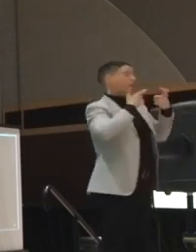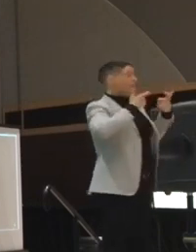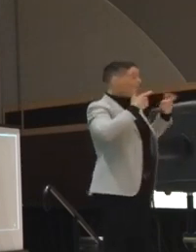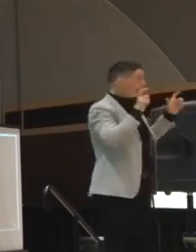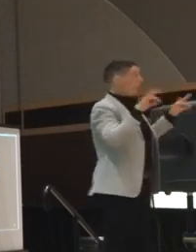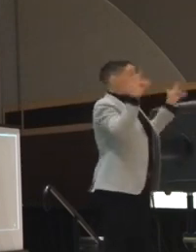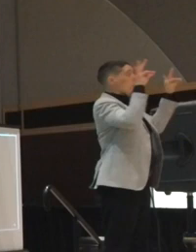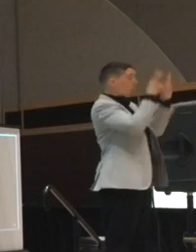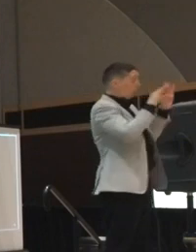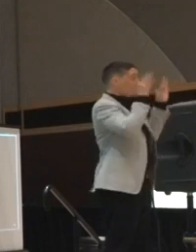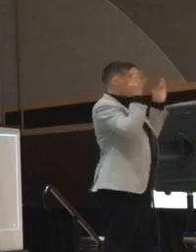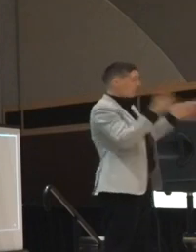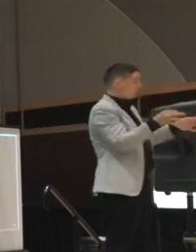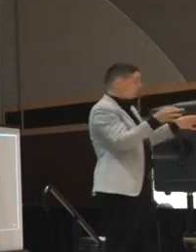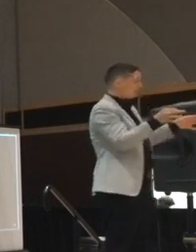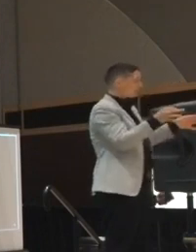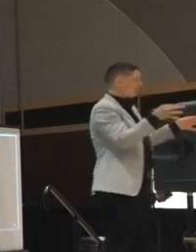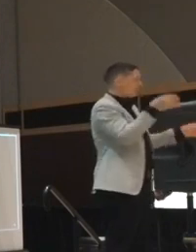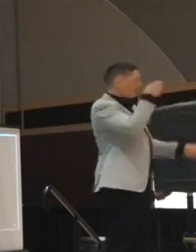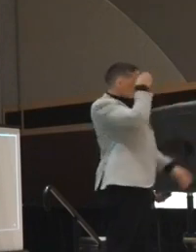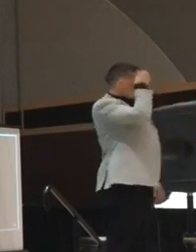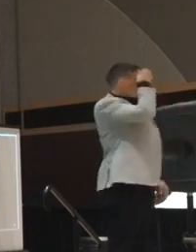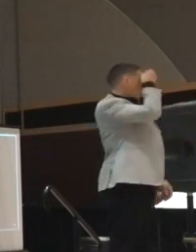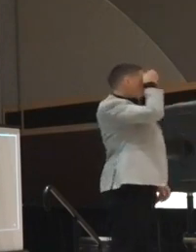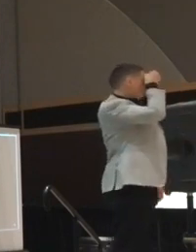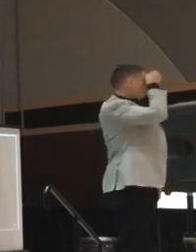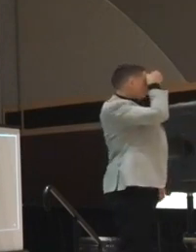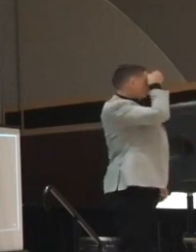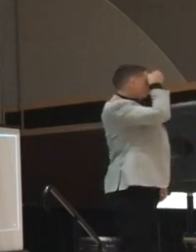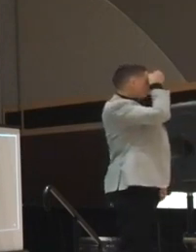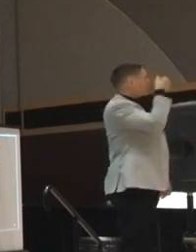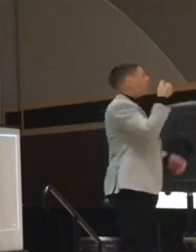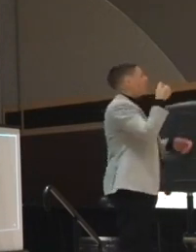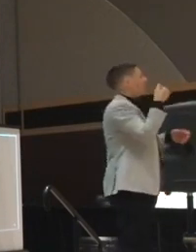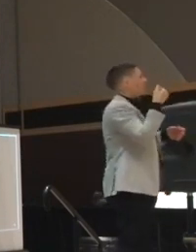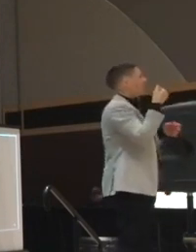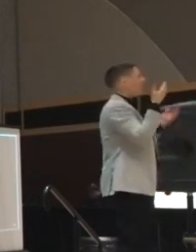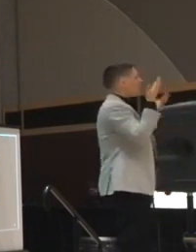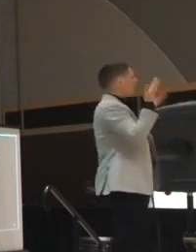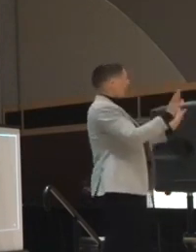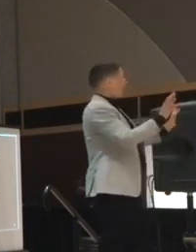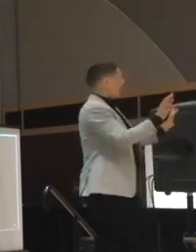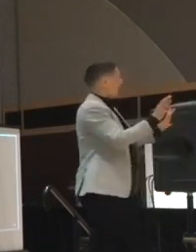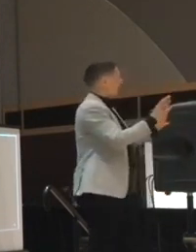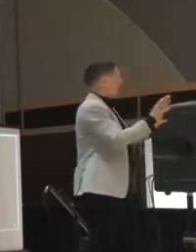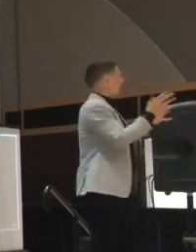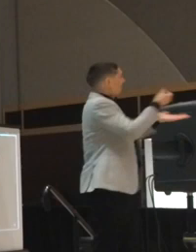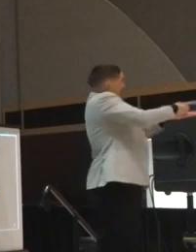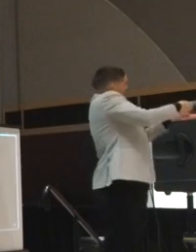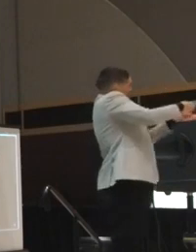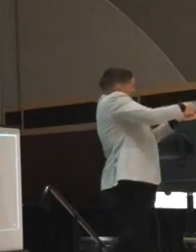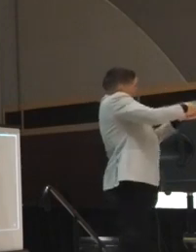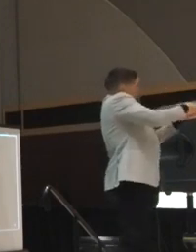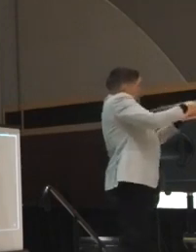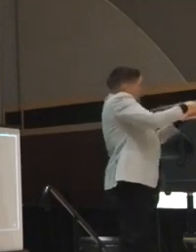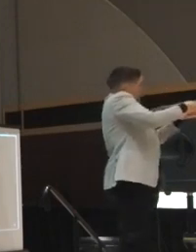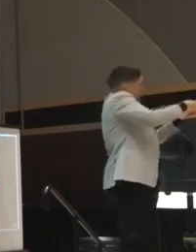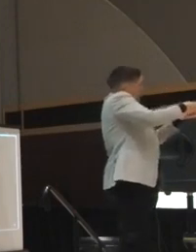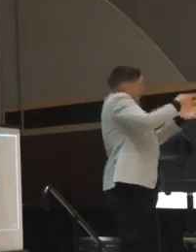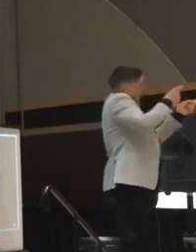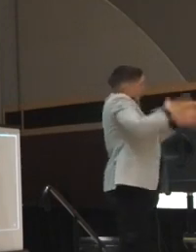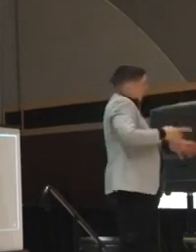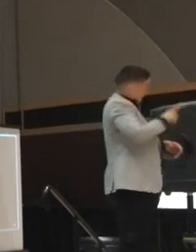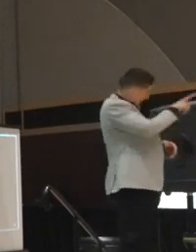things often have very little knowledge. And then you got the financial sector. They need to take some responsibility for these plane crashes. There